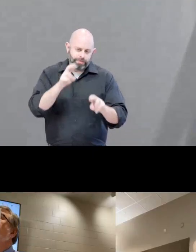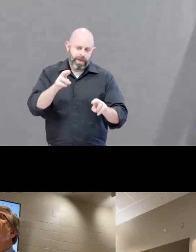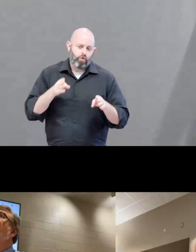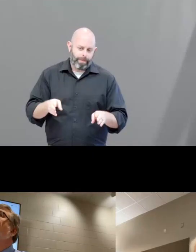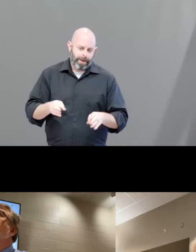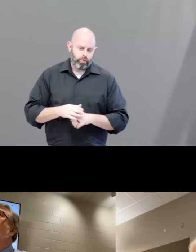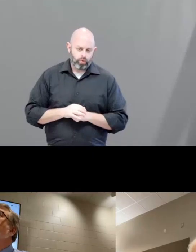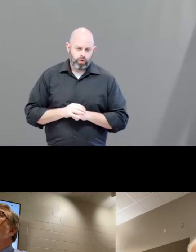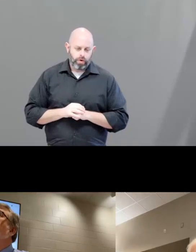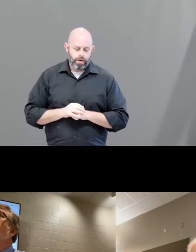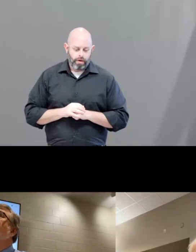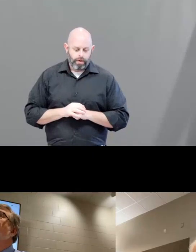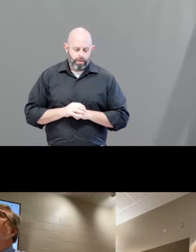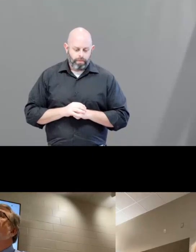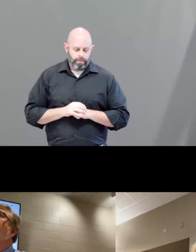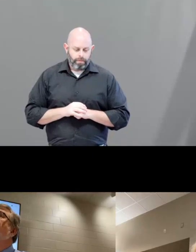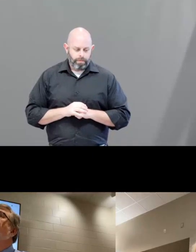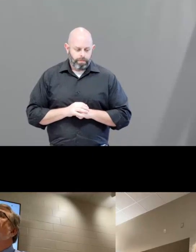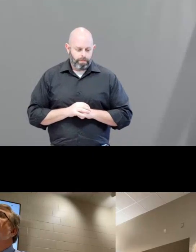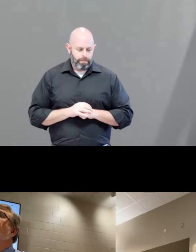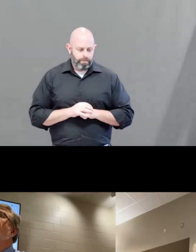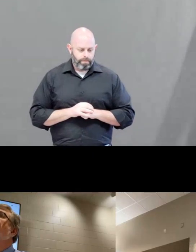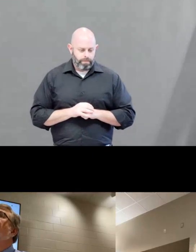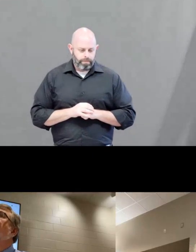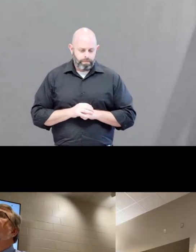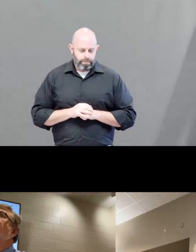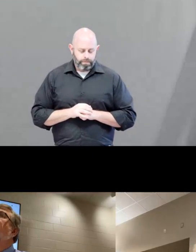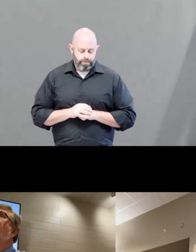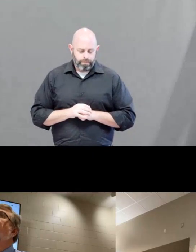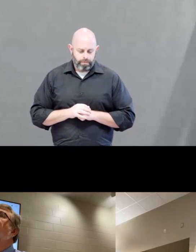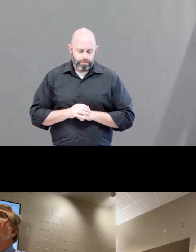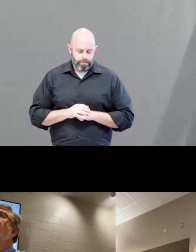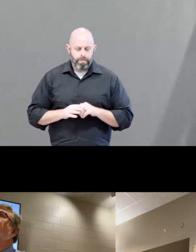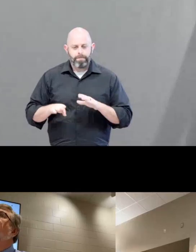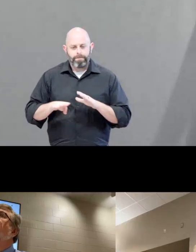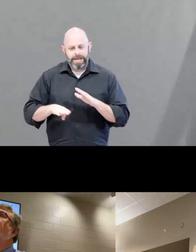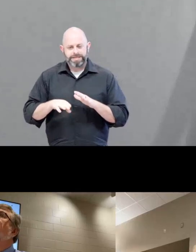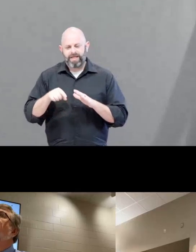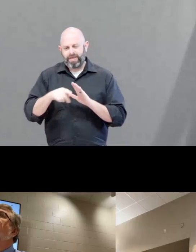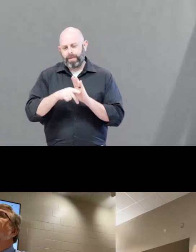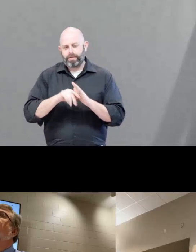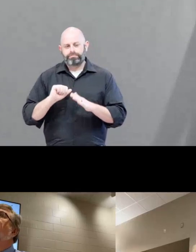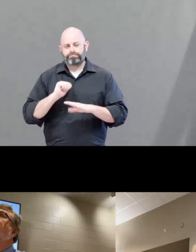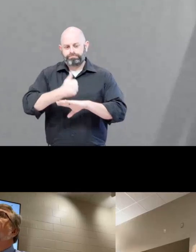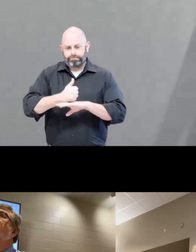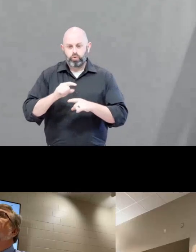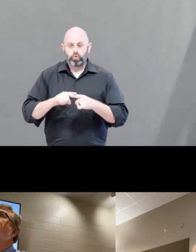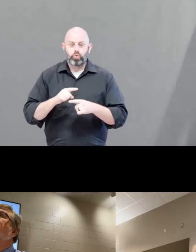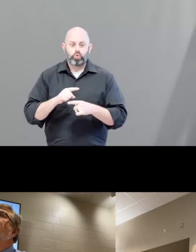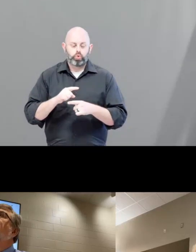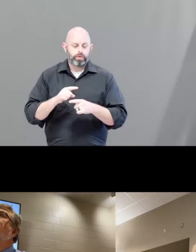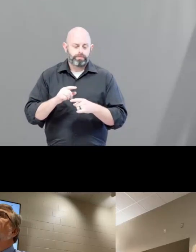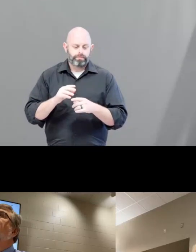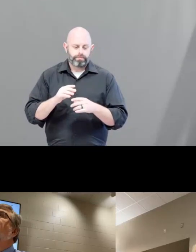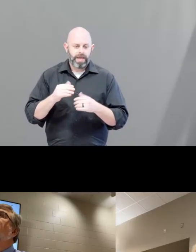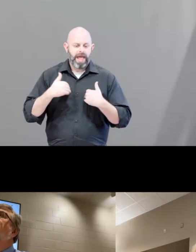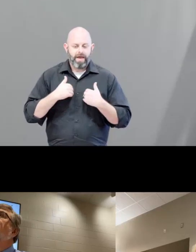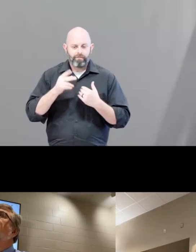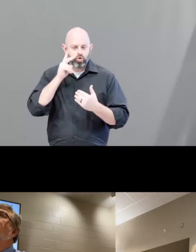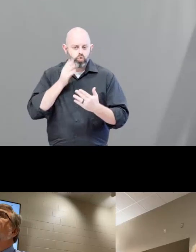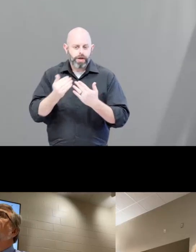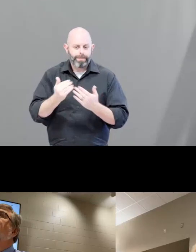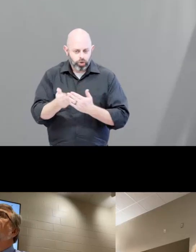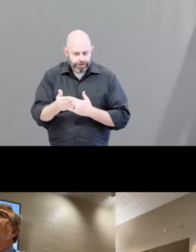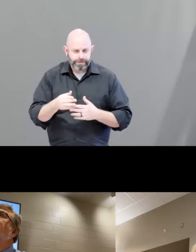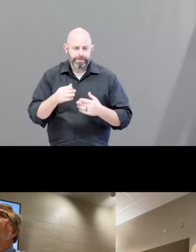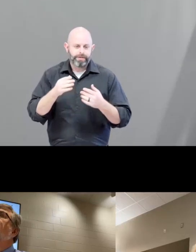manner. It's basically, in place to promote transparency,